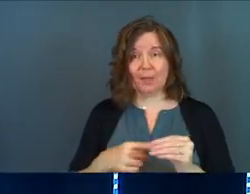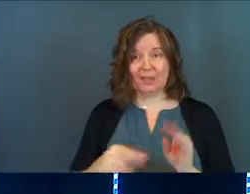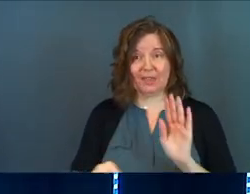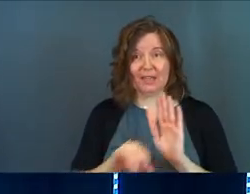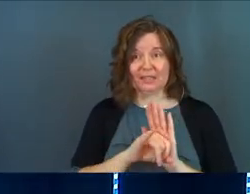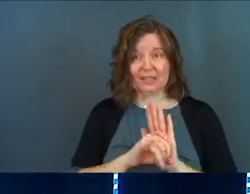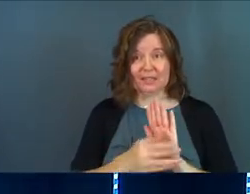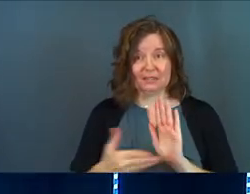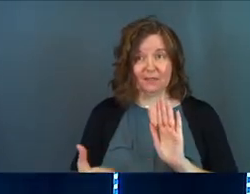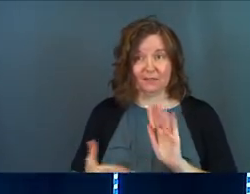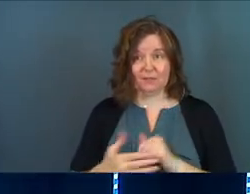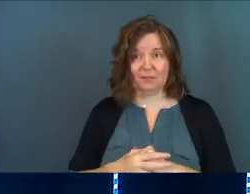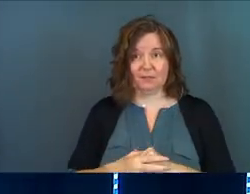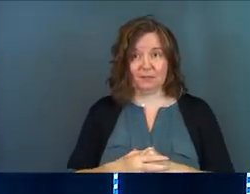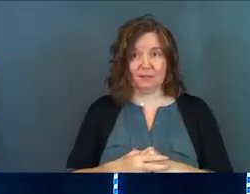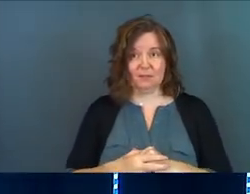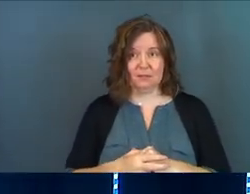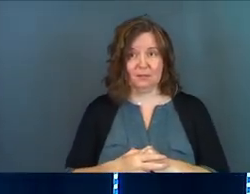that identity stuff.